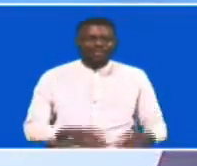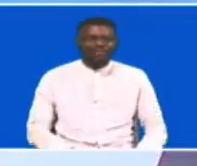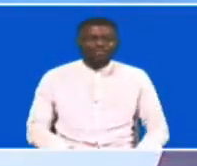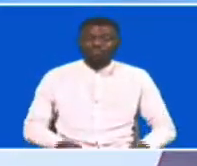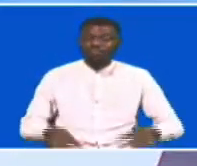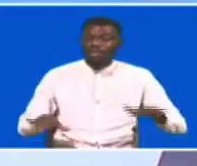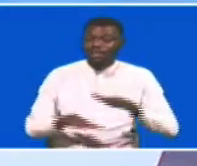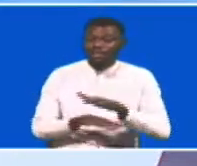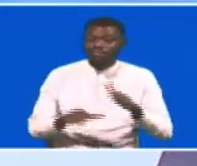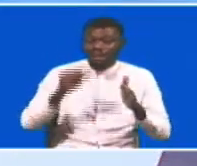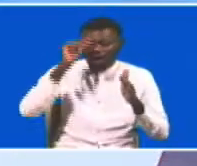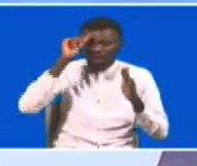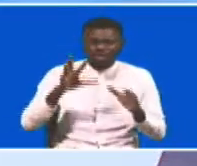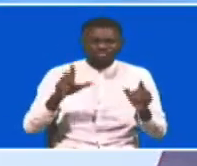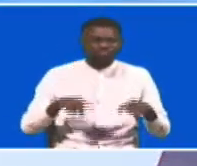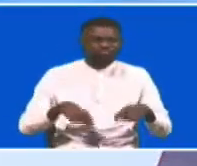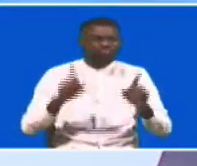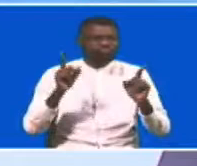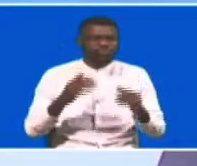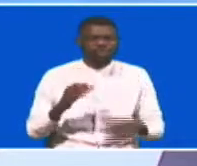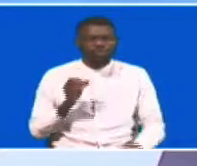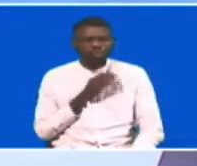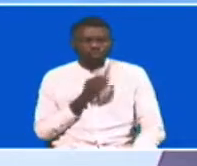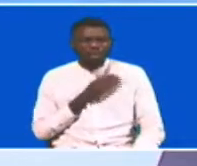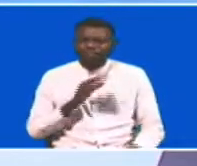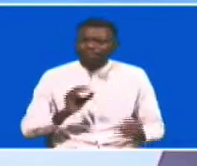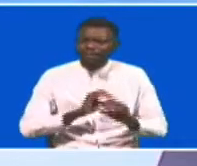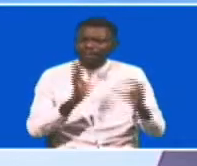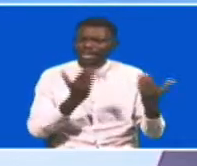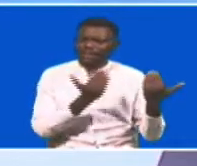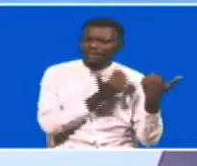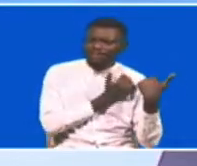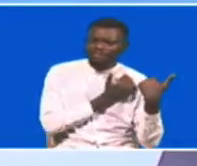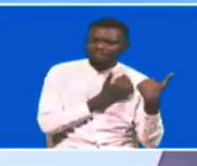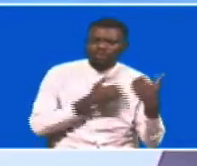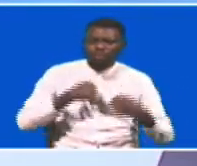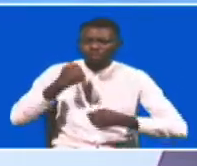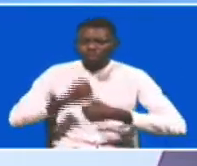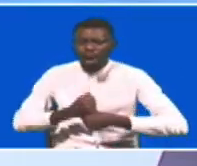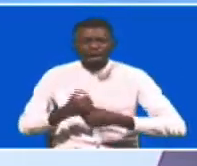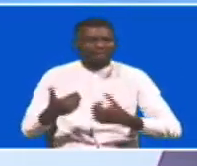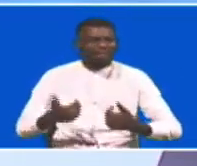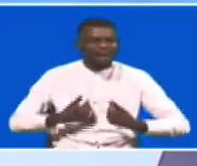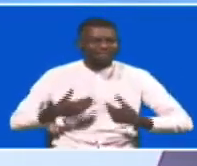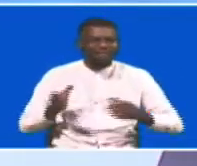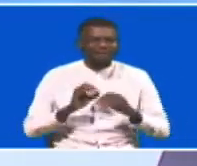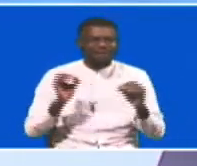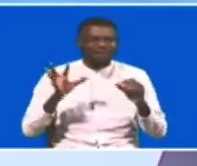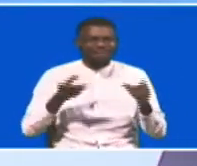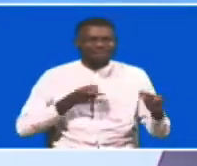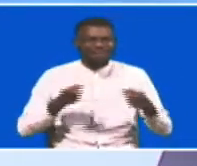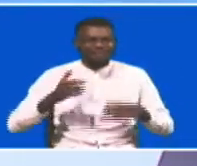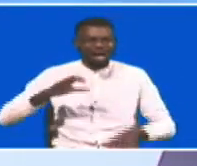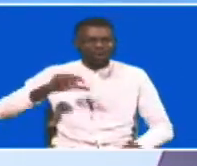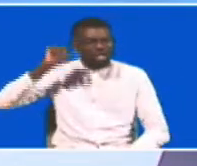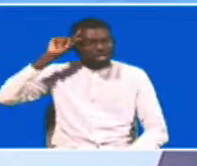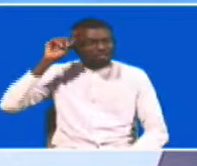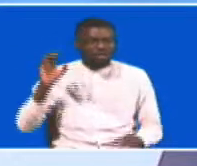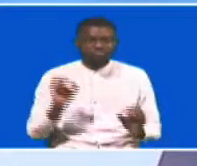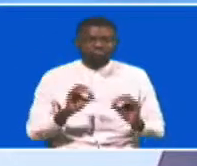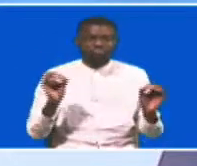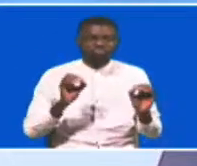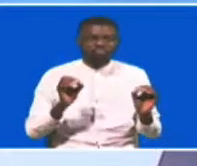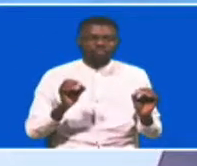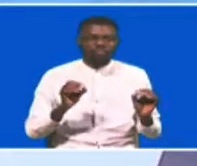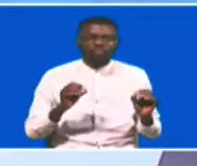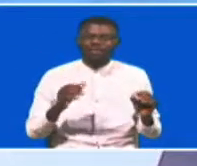Deputy governors have lamented over lack of clear roles and responsibilities in running county government. Speaking during